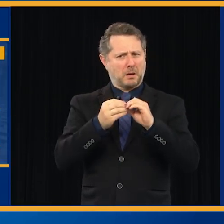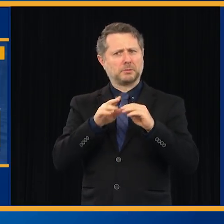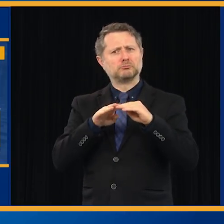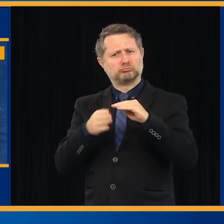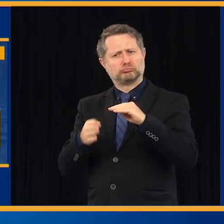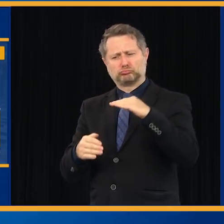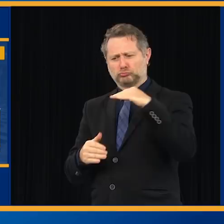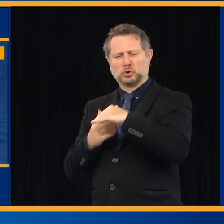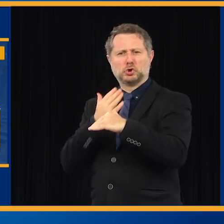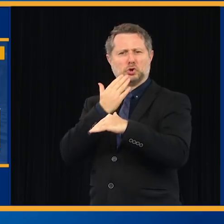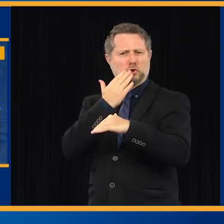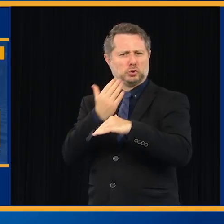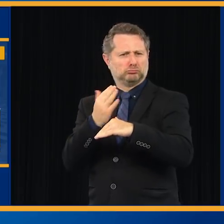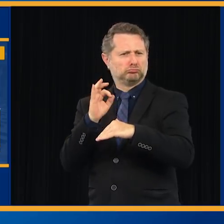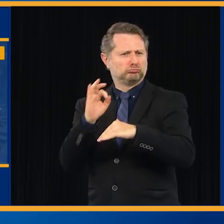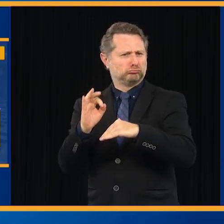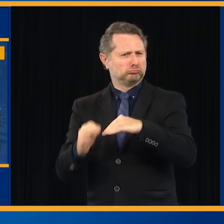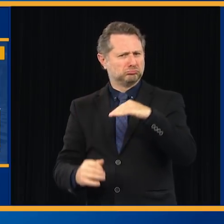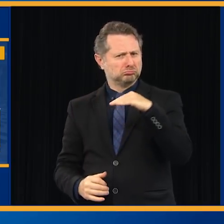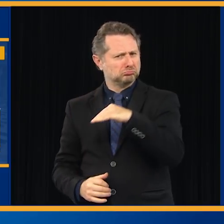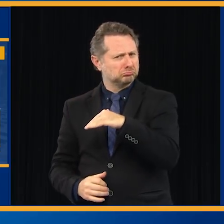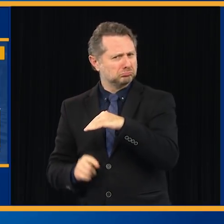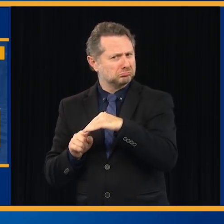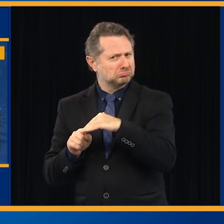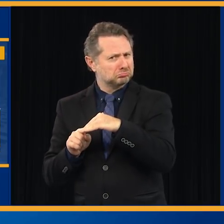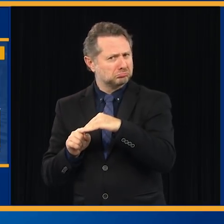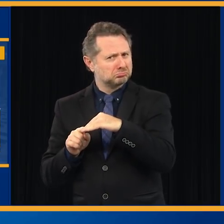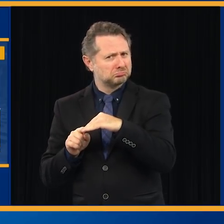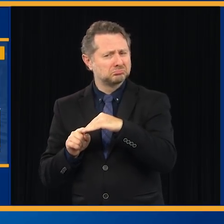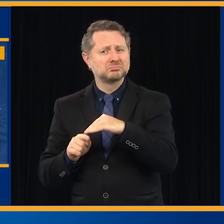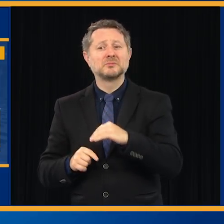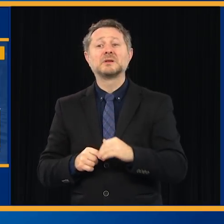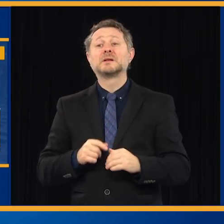good news for all concerned.